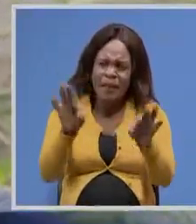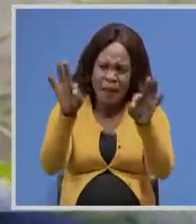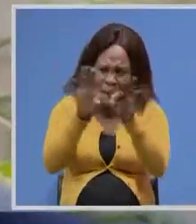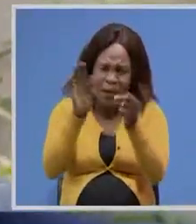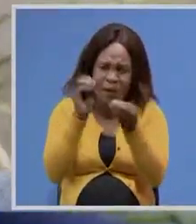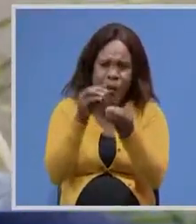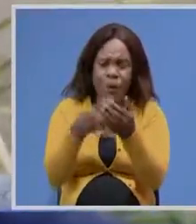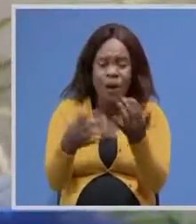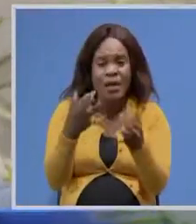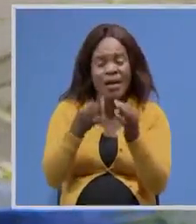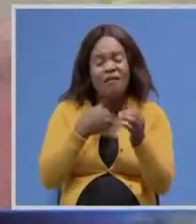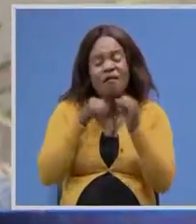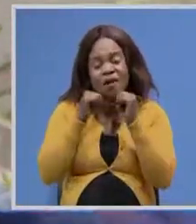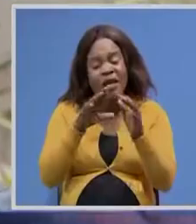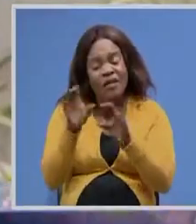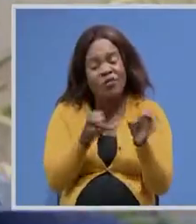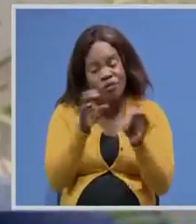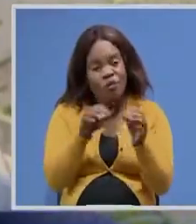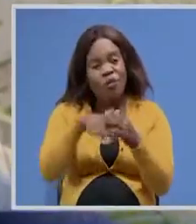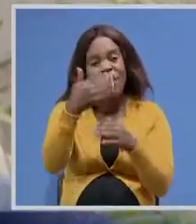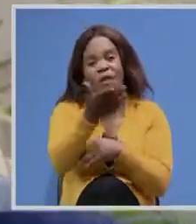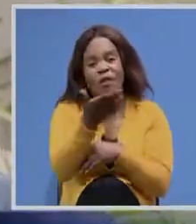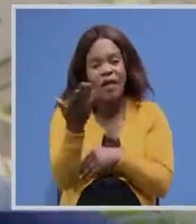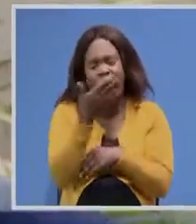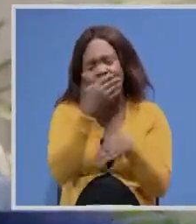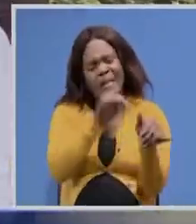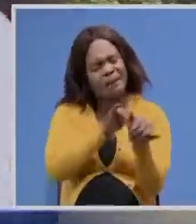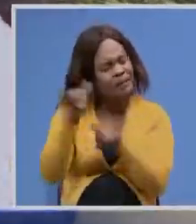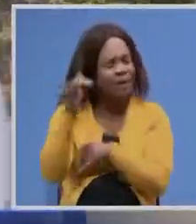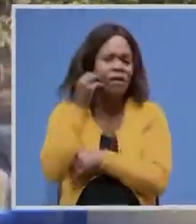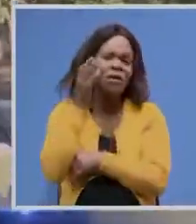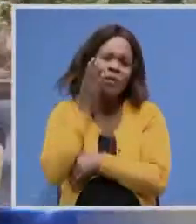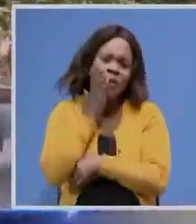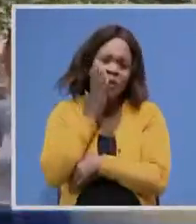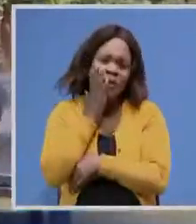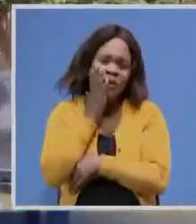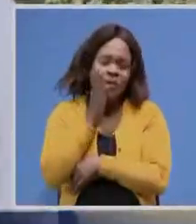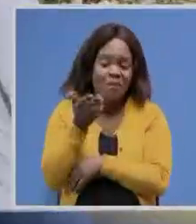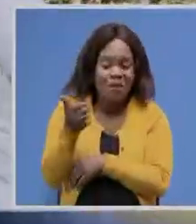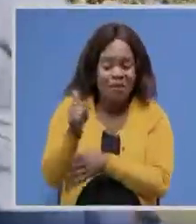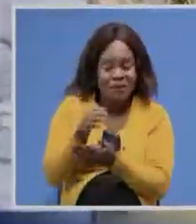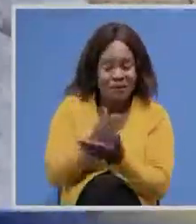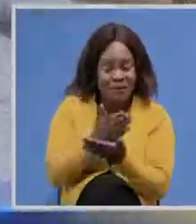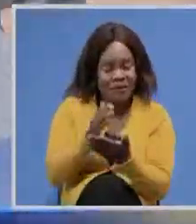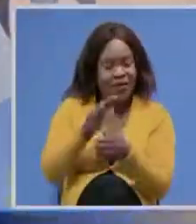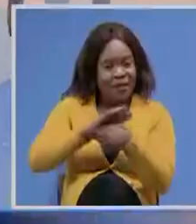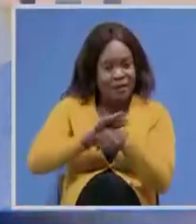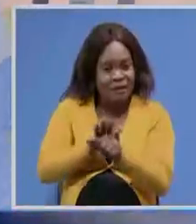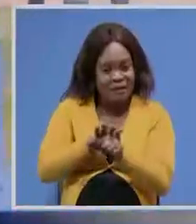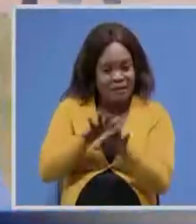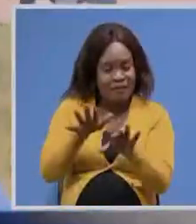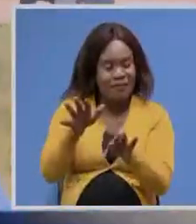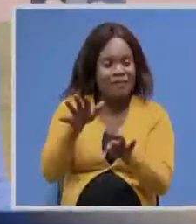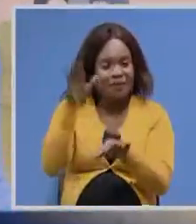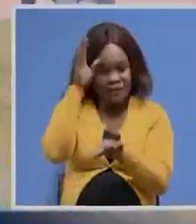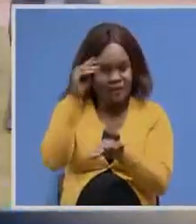have anything important to do out there, why not just sit at home? The Mpundus hope sharing their COVID-19 experience can help